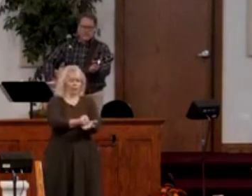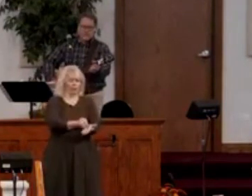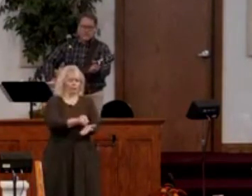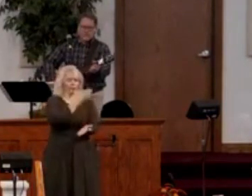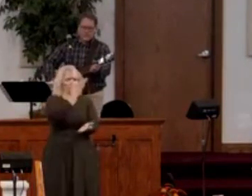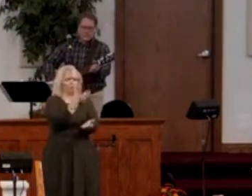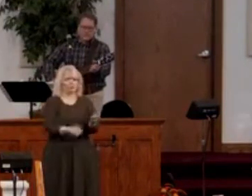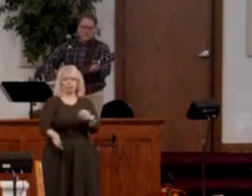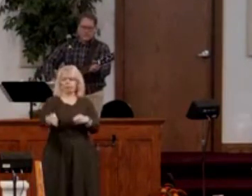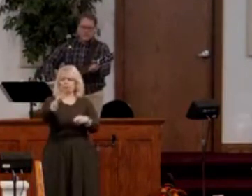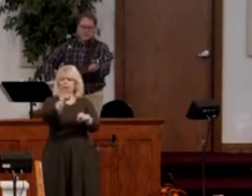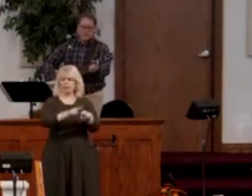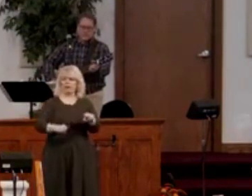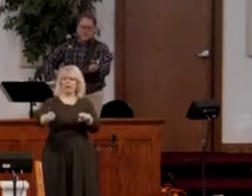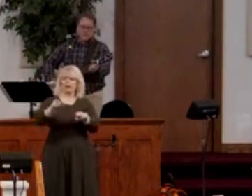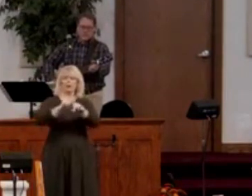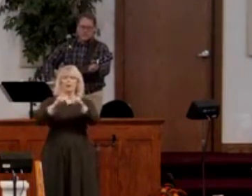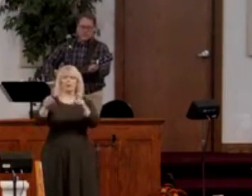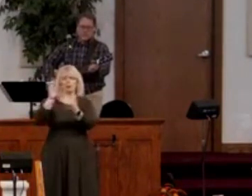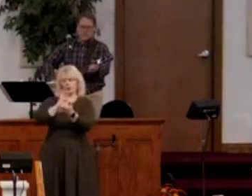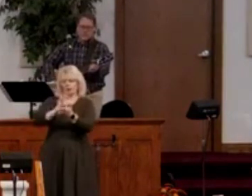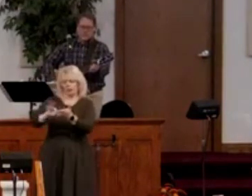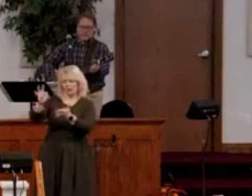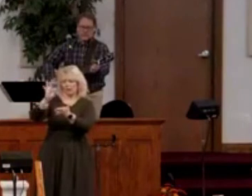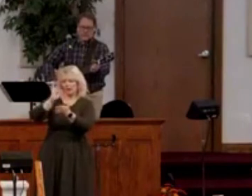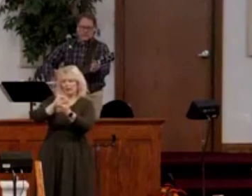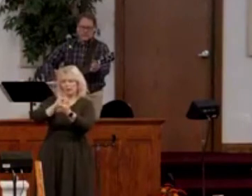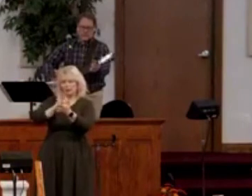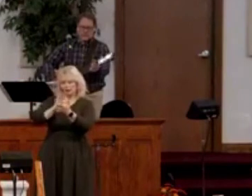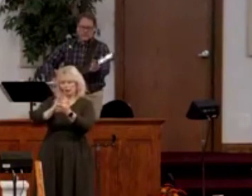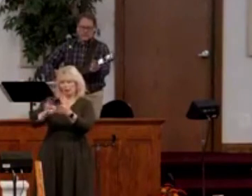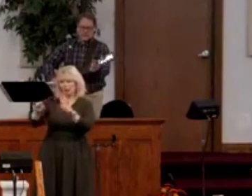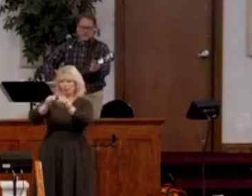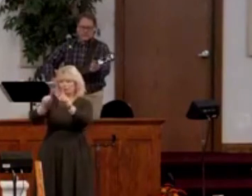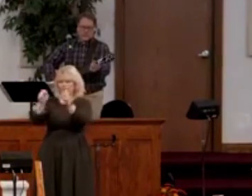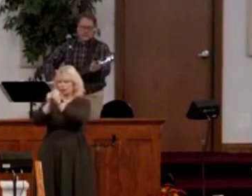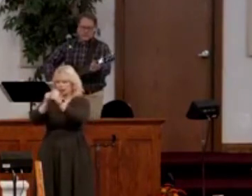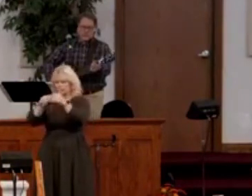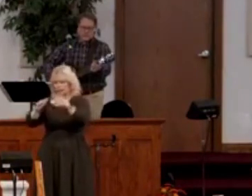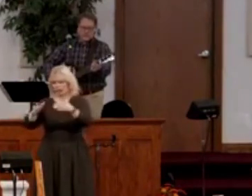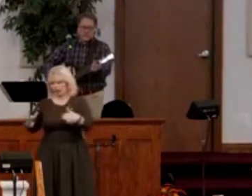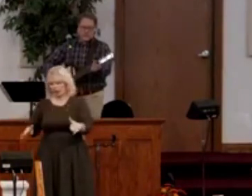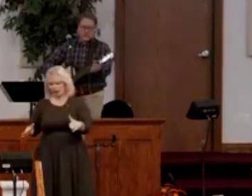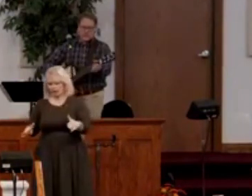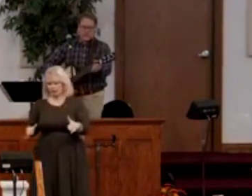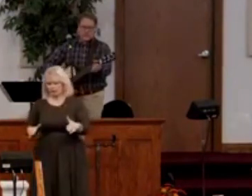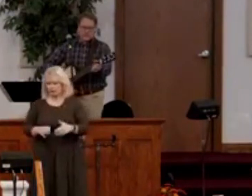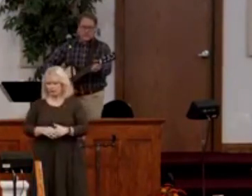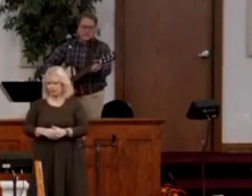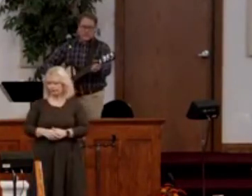my richest gain I count but